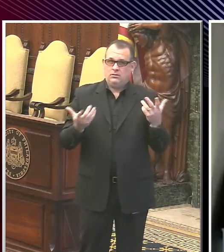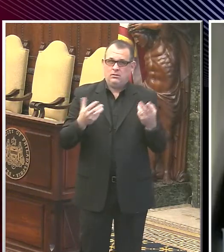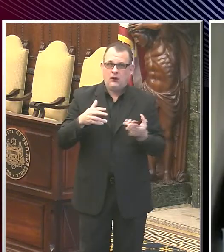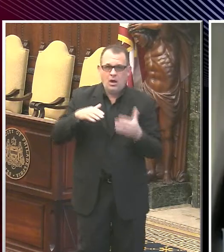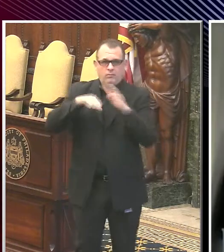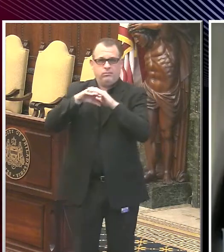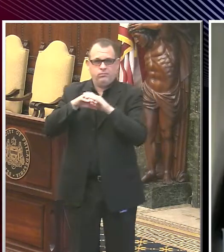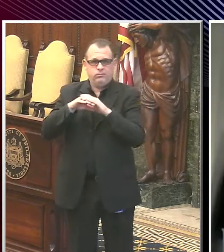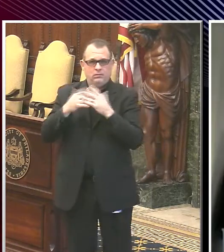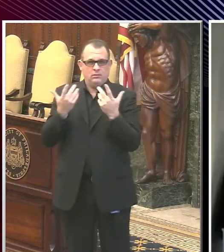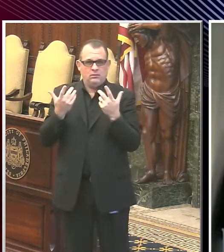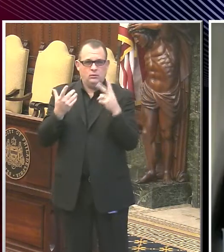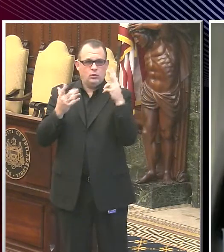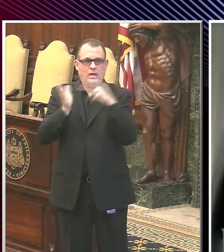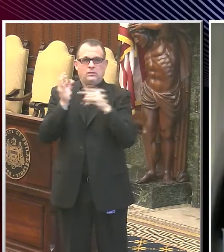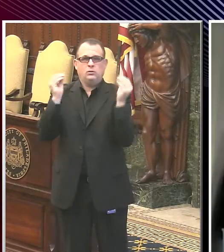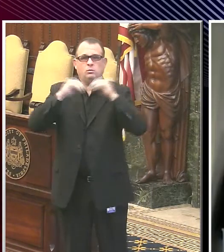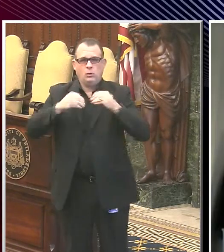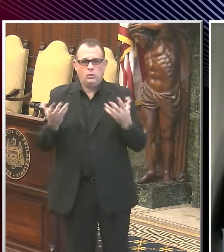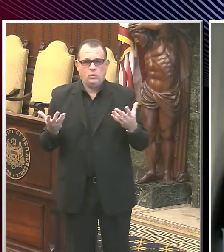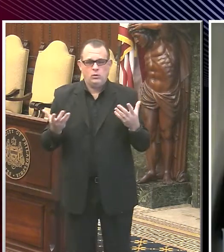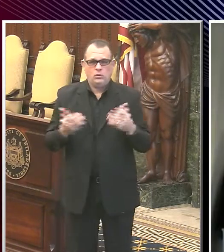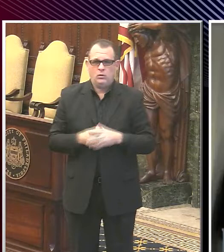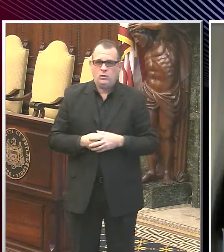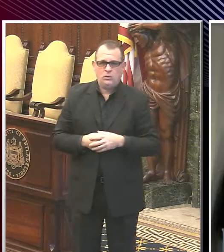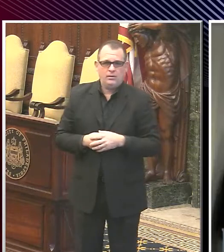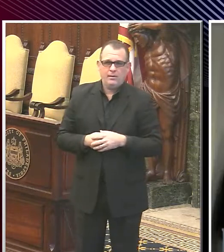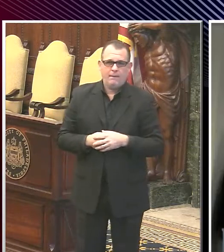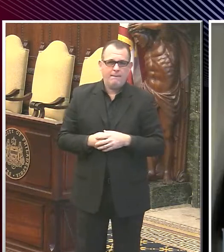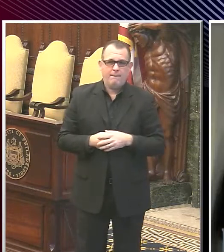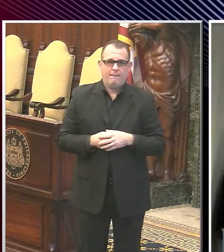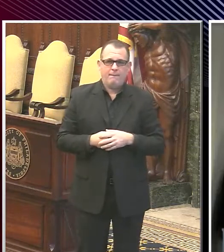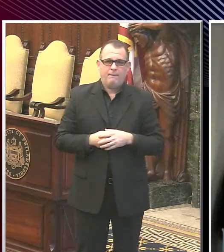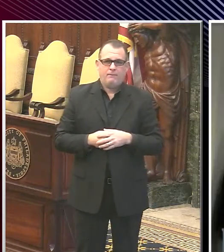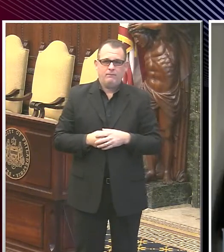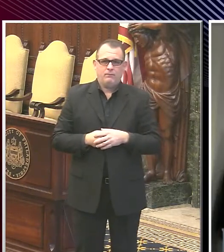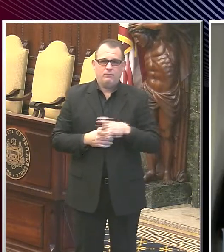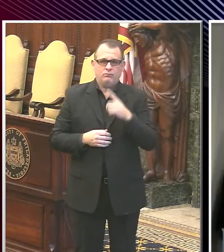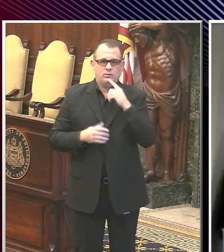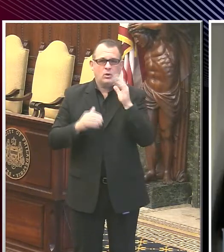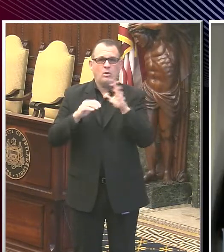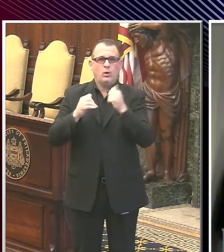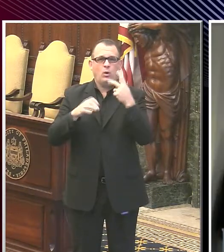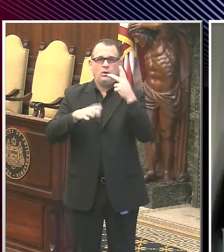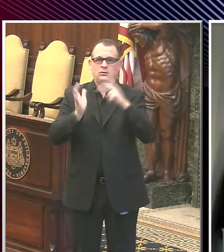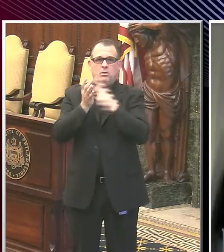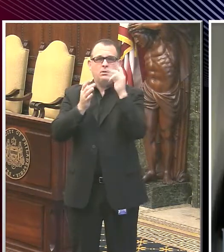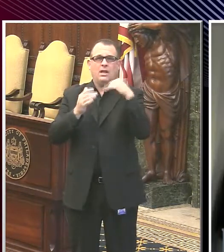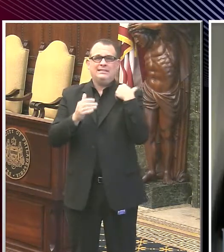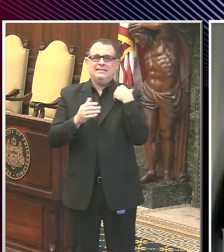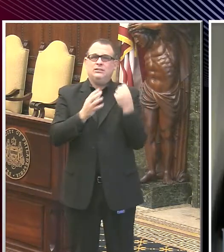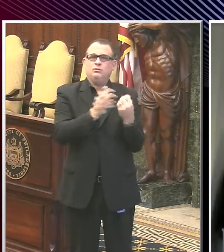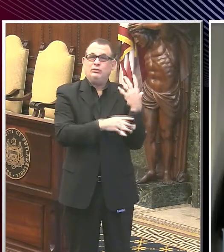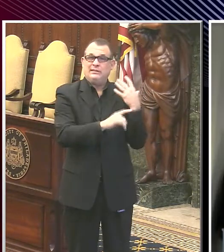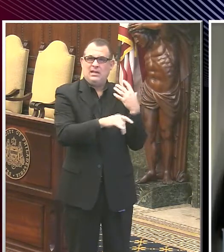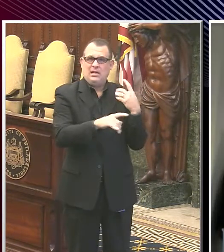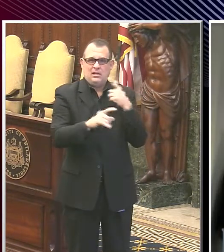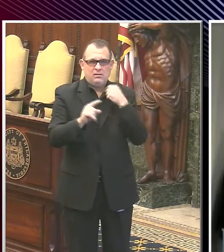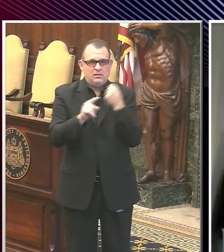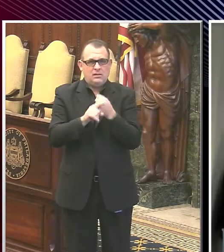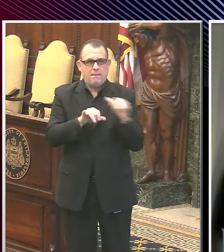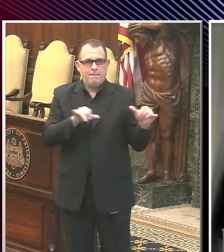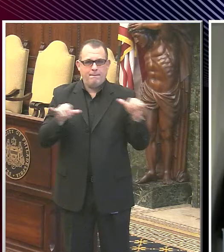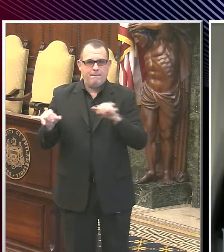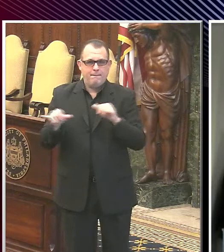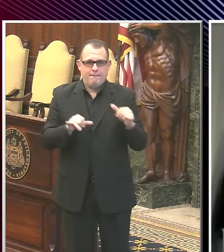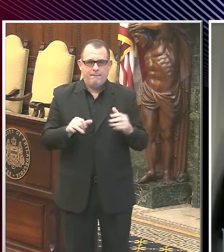weeks. And that 5,400 is nearly twice as high as the peak of 2,800 saw last spring. Back here in